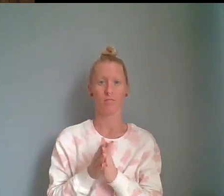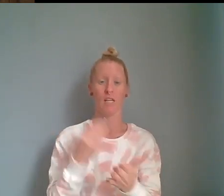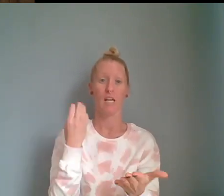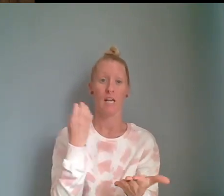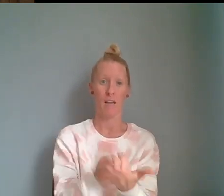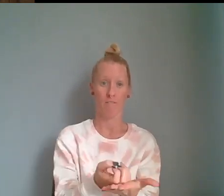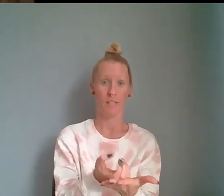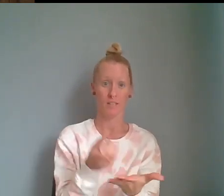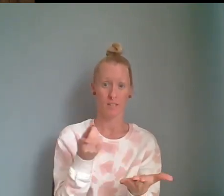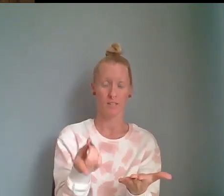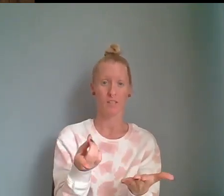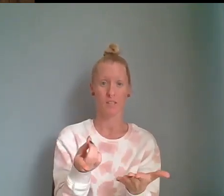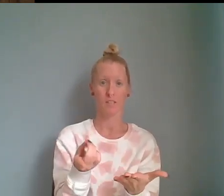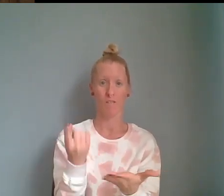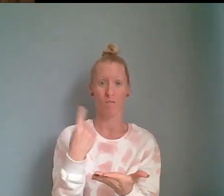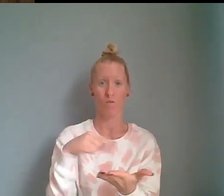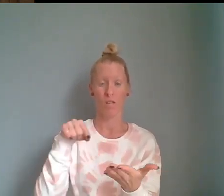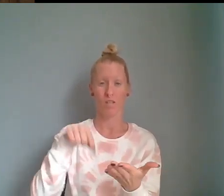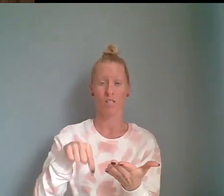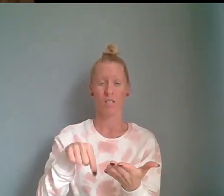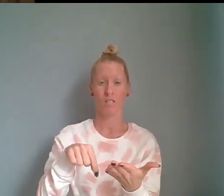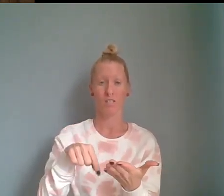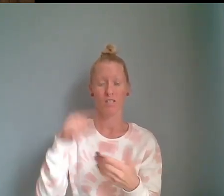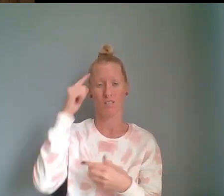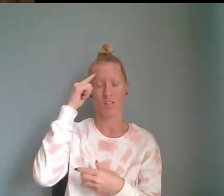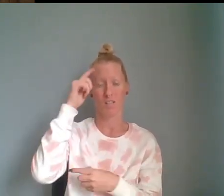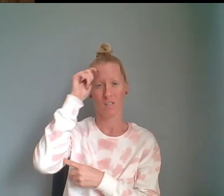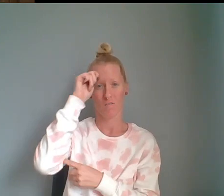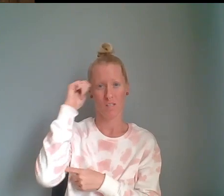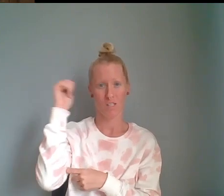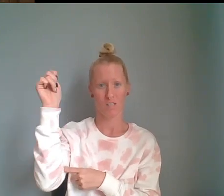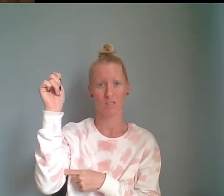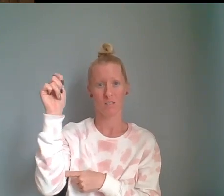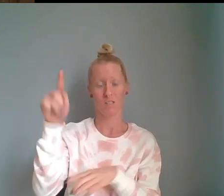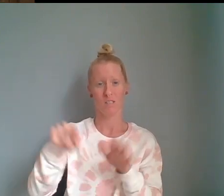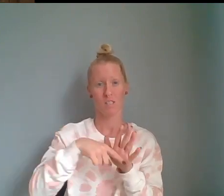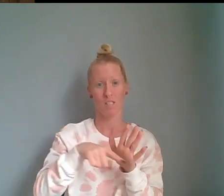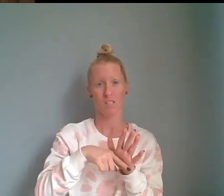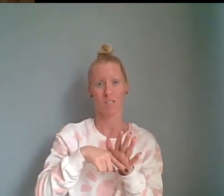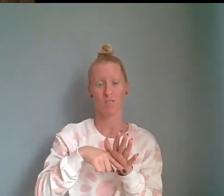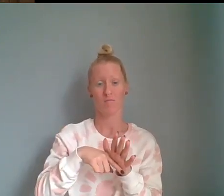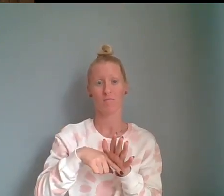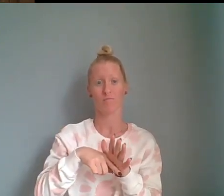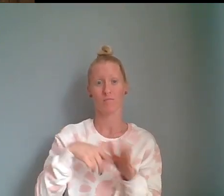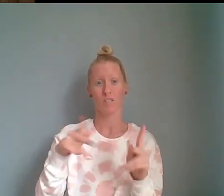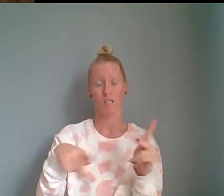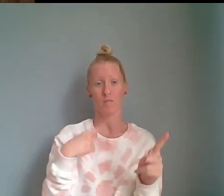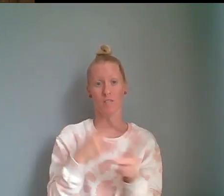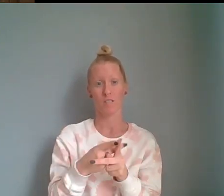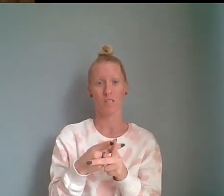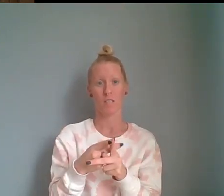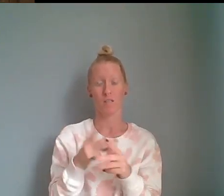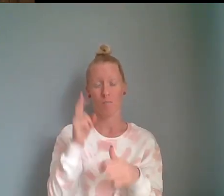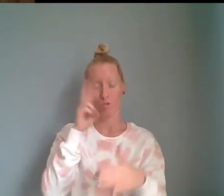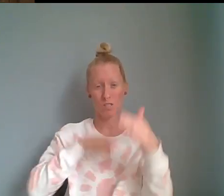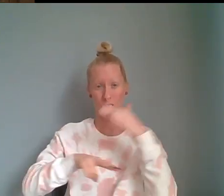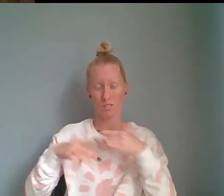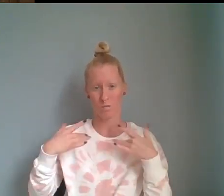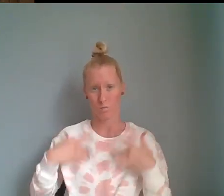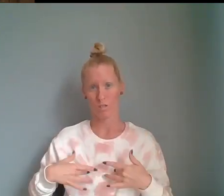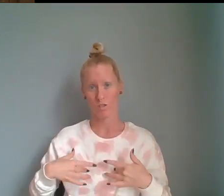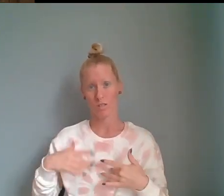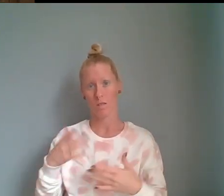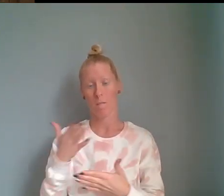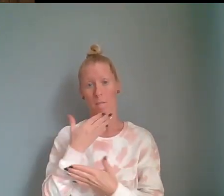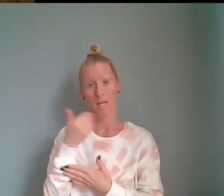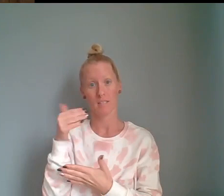that for these cognitive theories, that these negative cognitive styles predict depression. One of the best studies predicting this